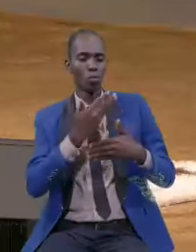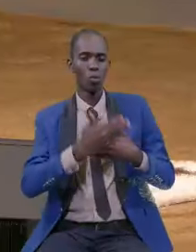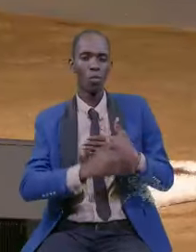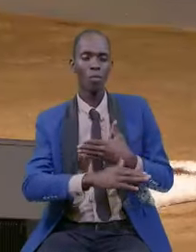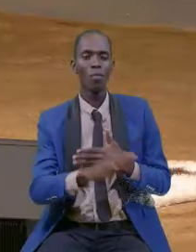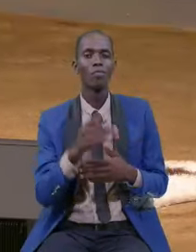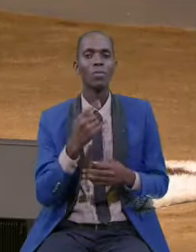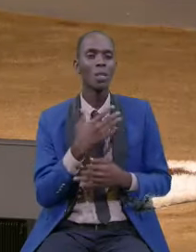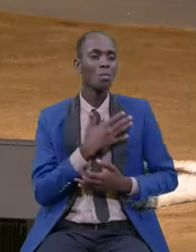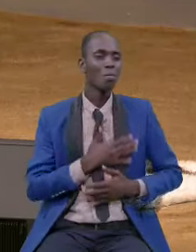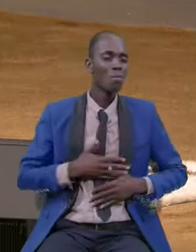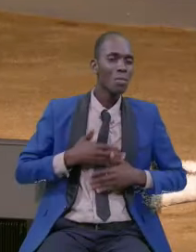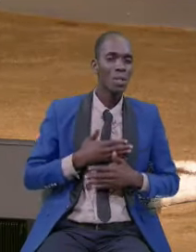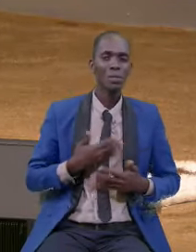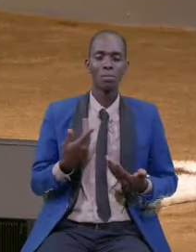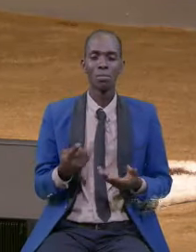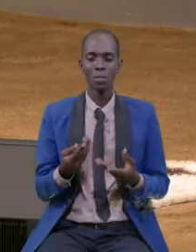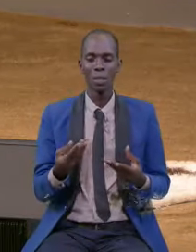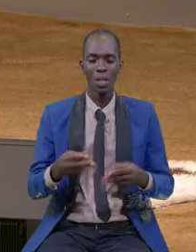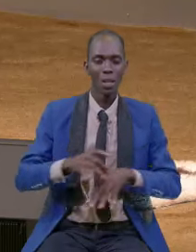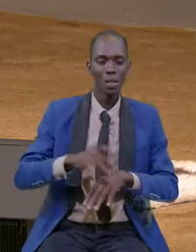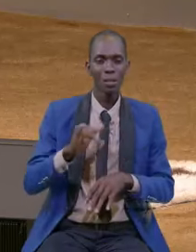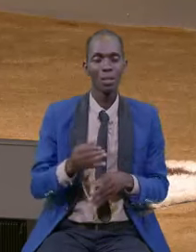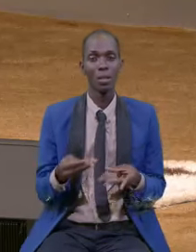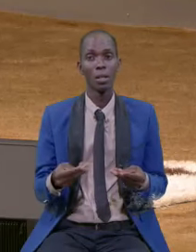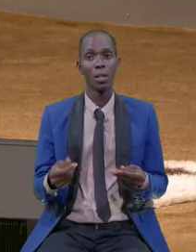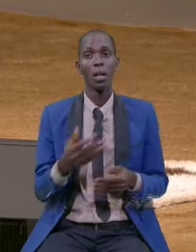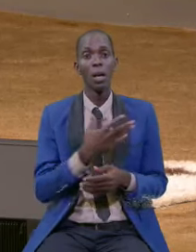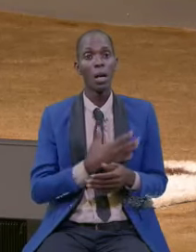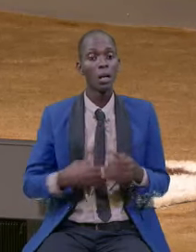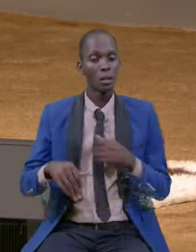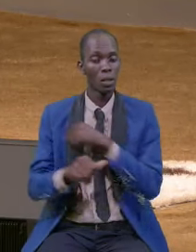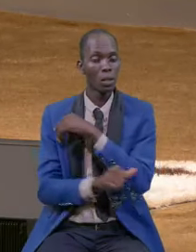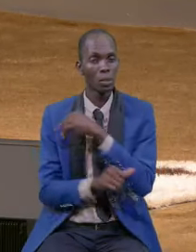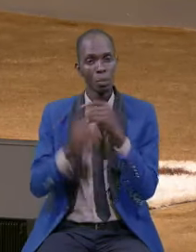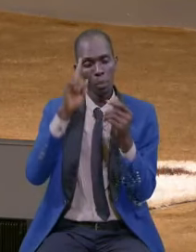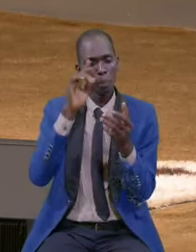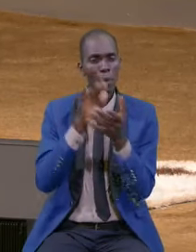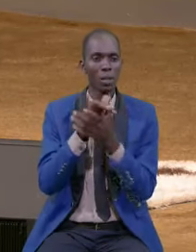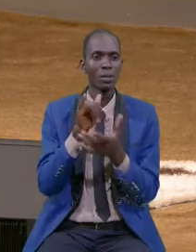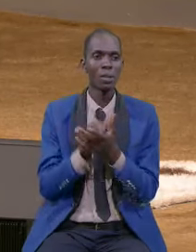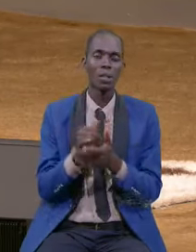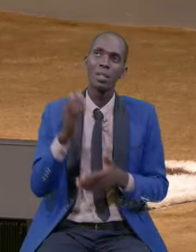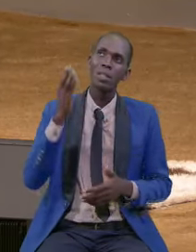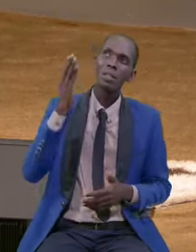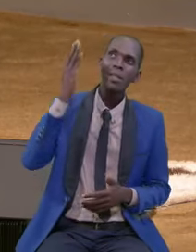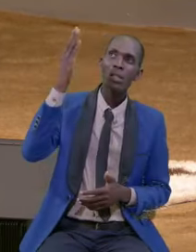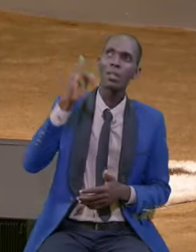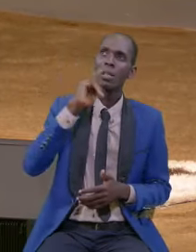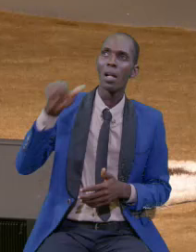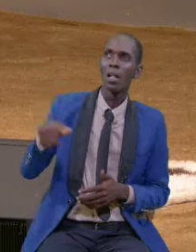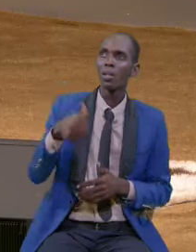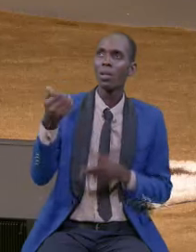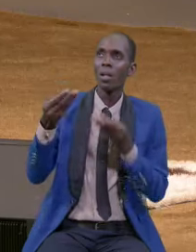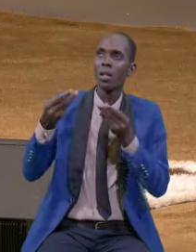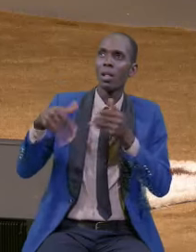beyond the earthly and unearthly land. And he says he believes there's another land in glory,